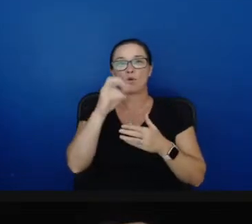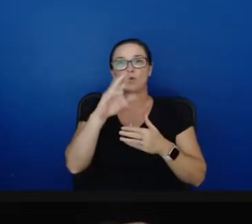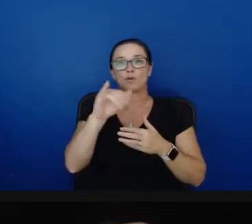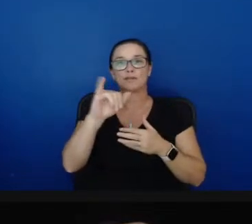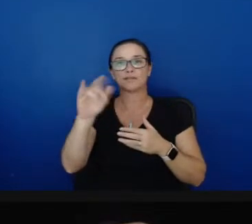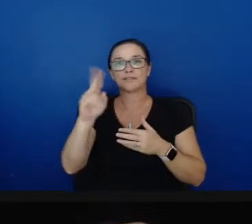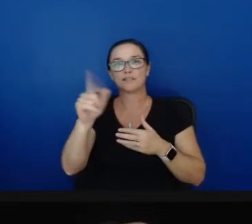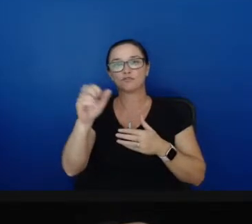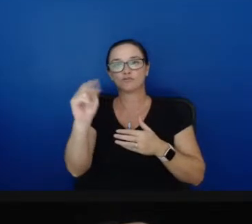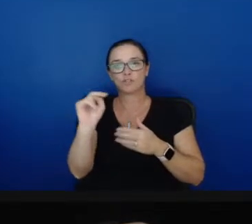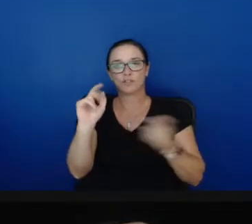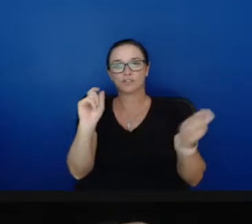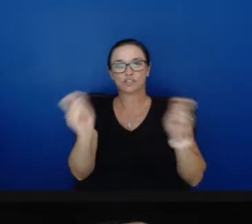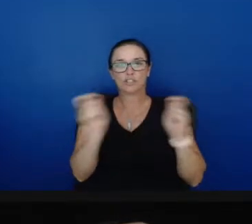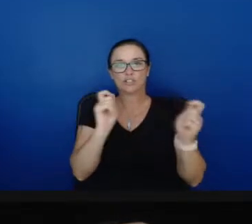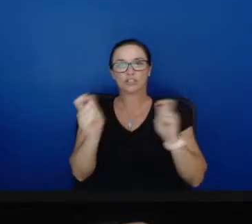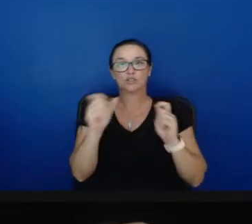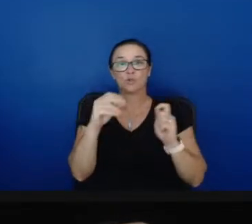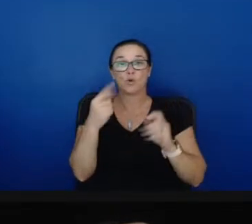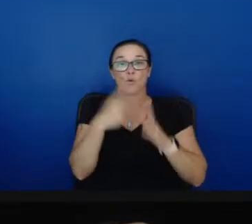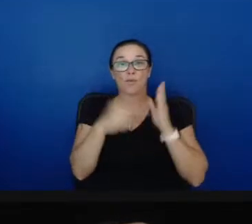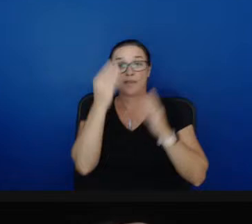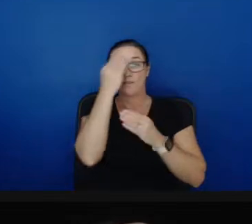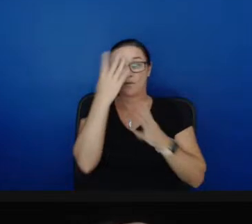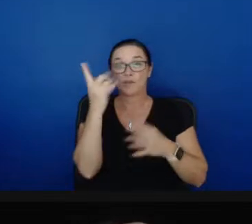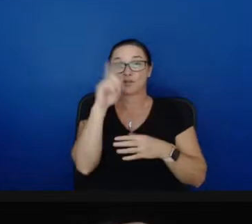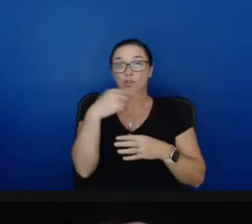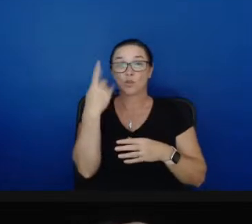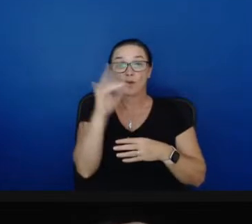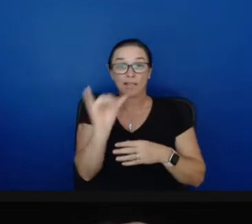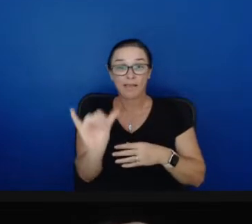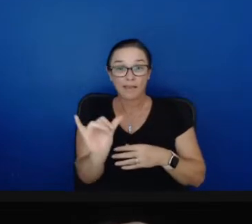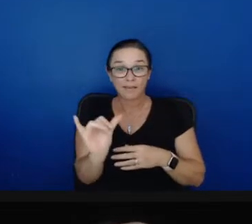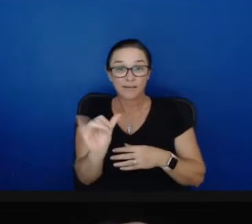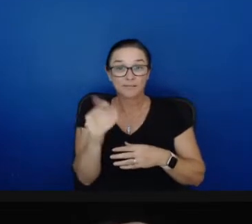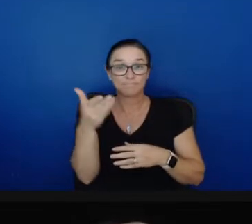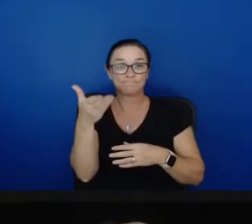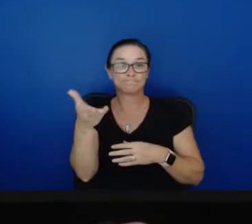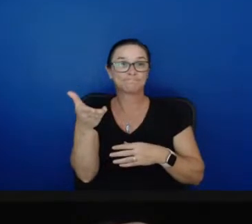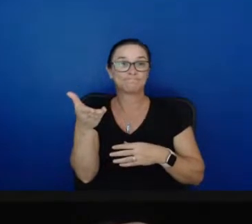Right? So what the data actually looks like is like this.